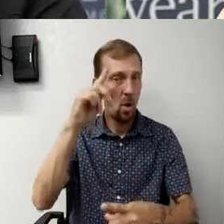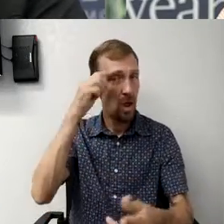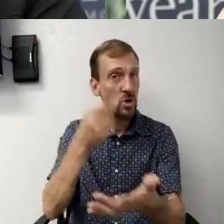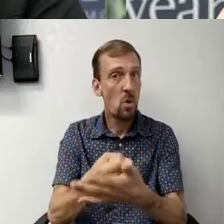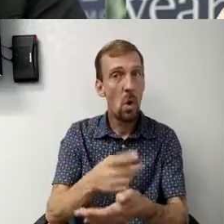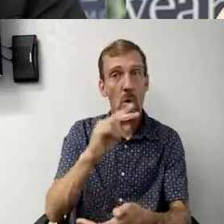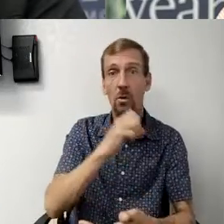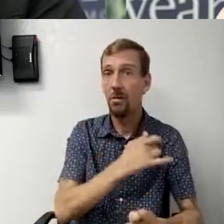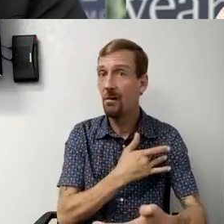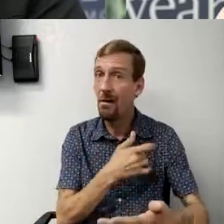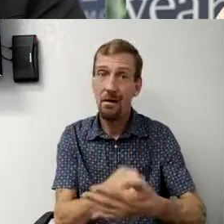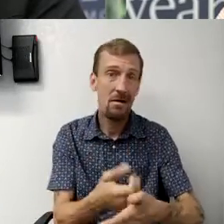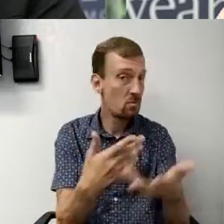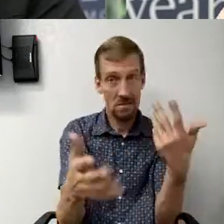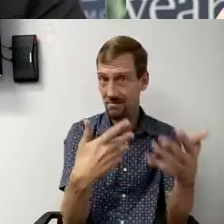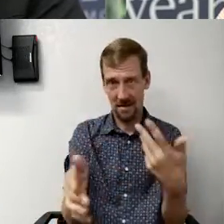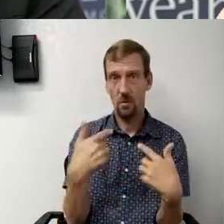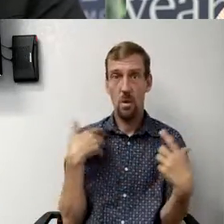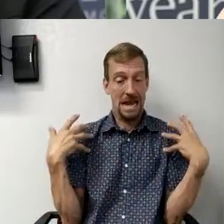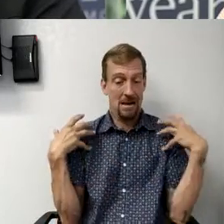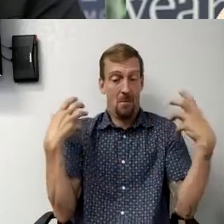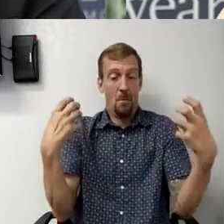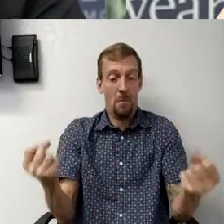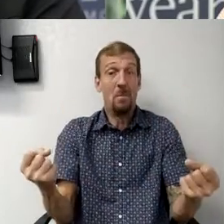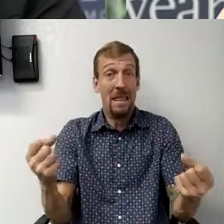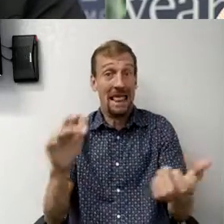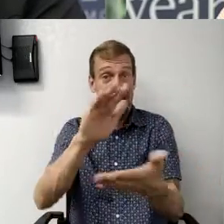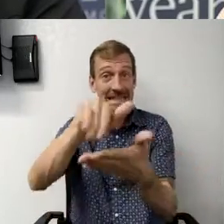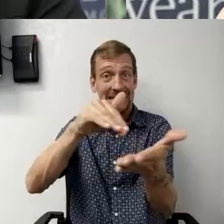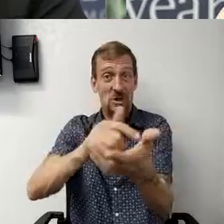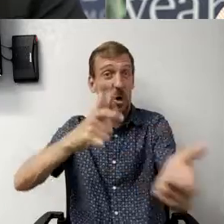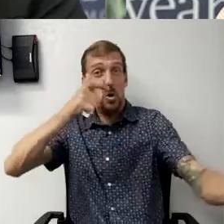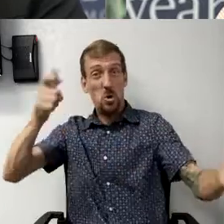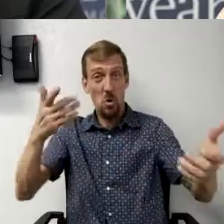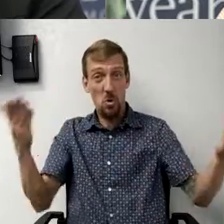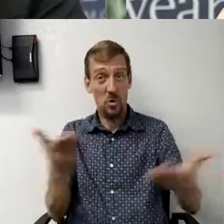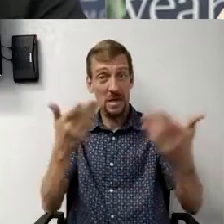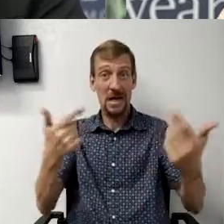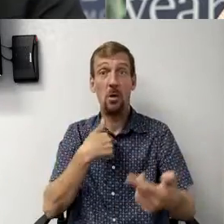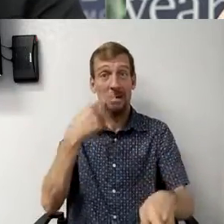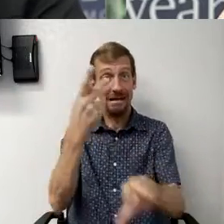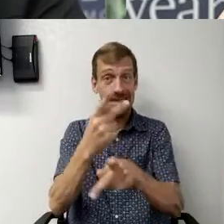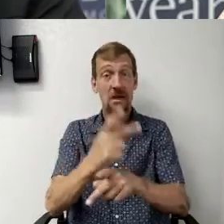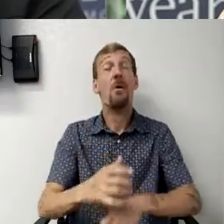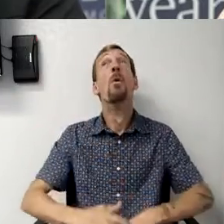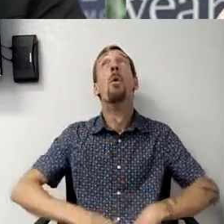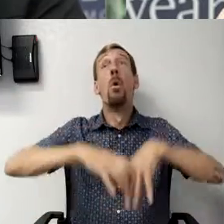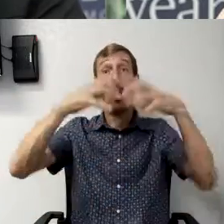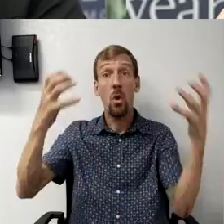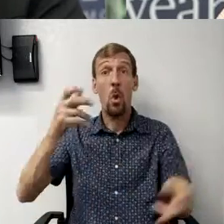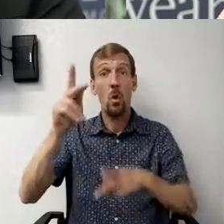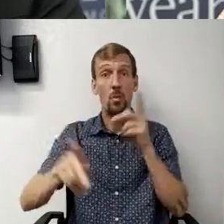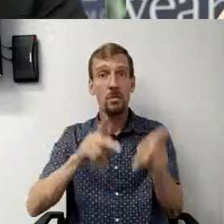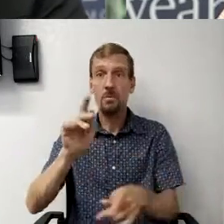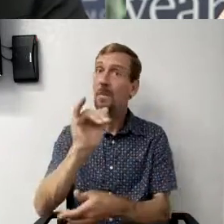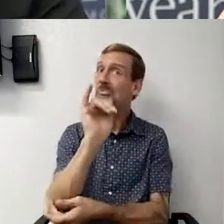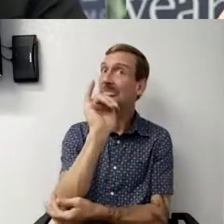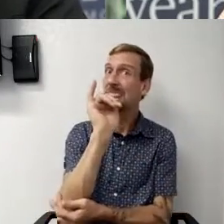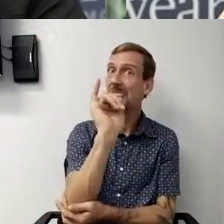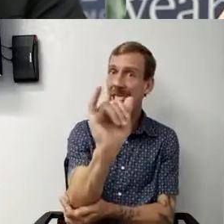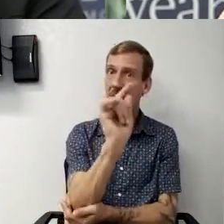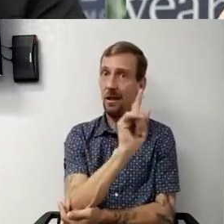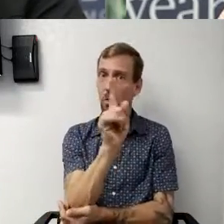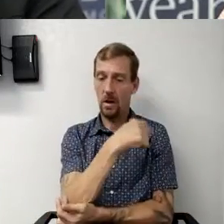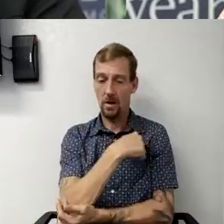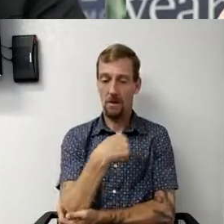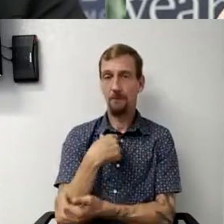MI. We're a big health center here in the Valley. We've got a lot of people to take care of. So that's really that